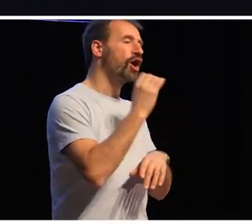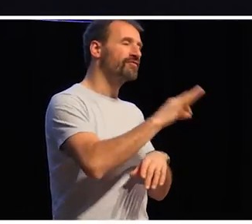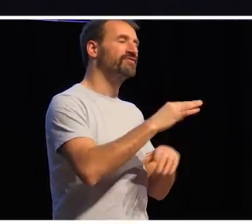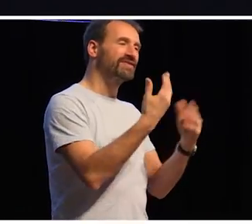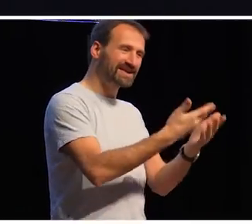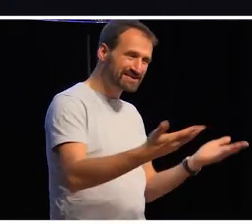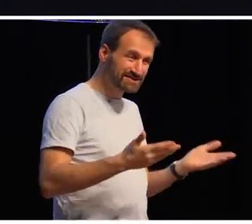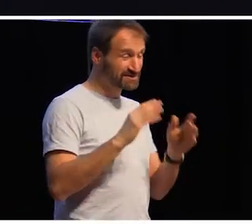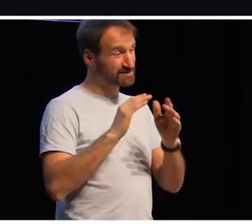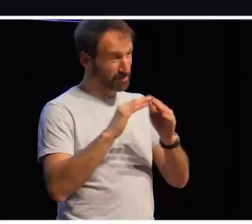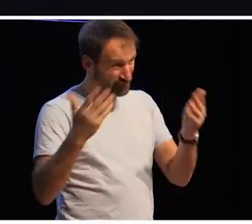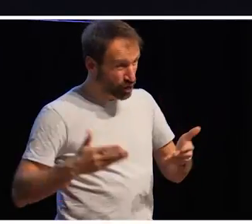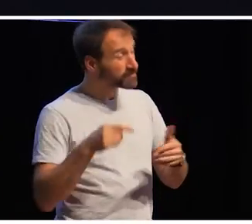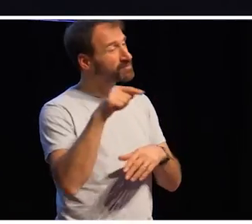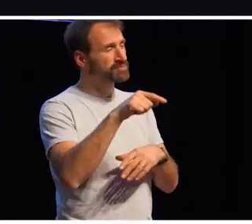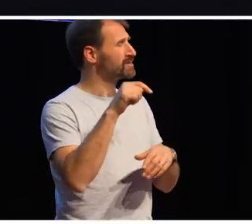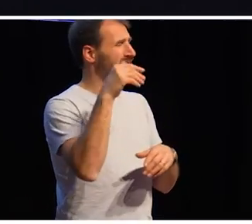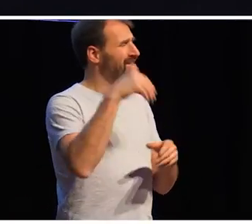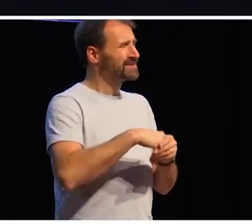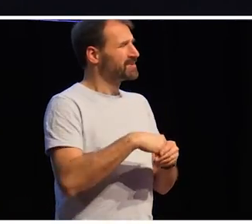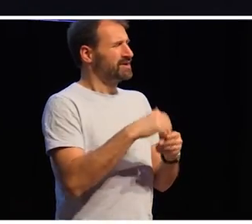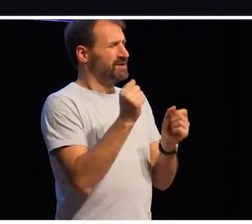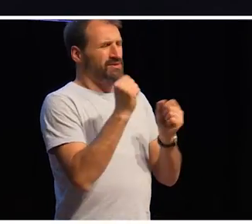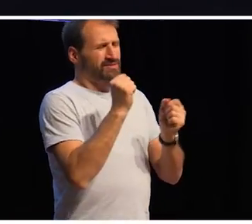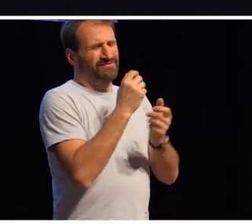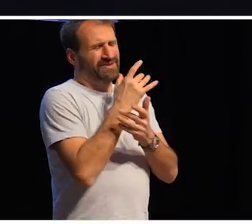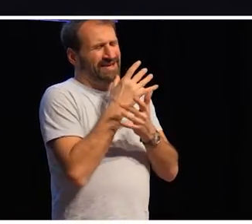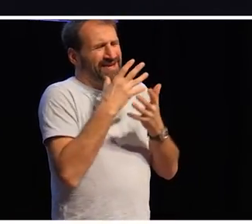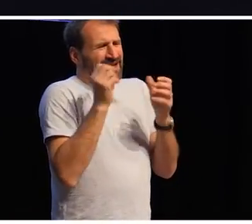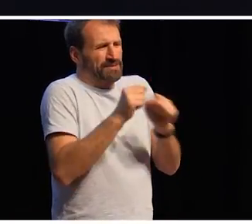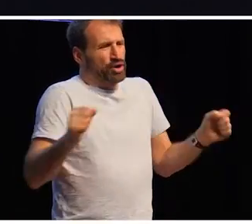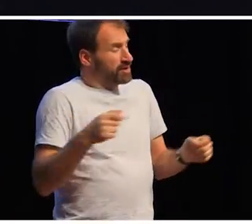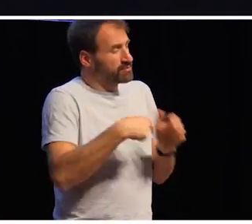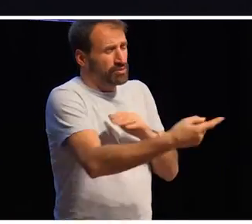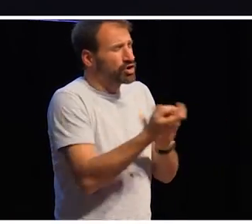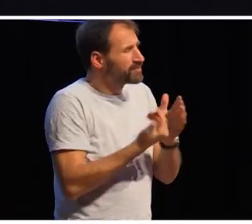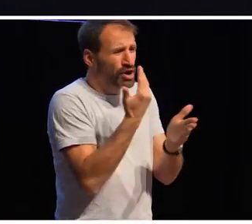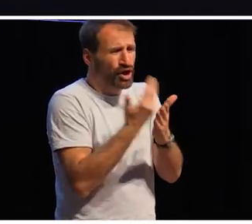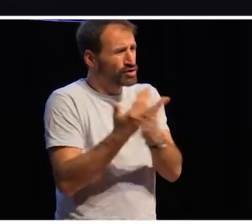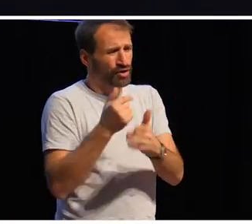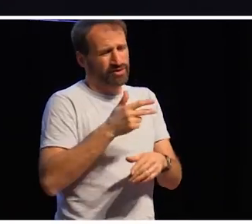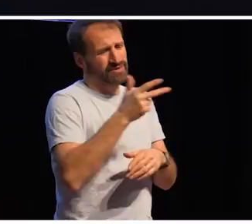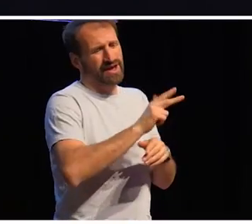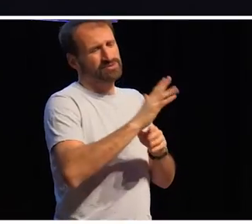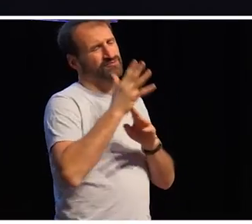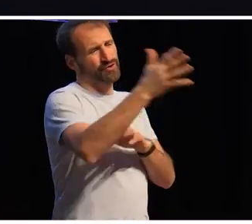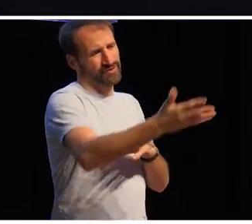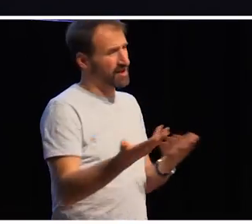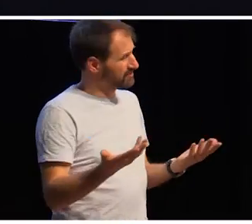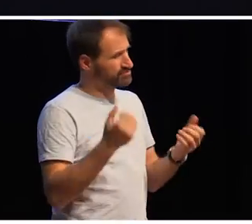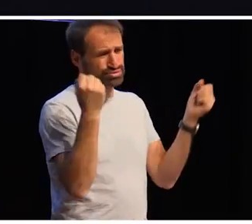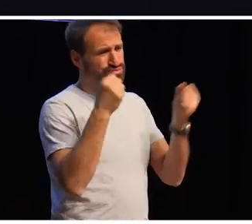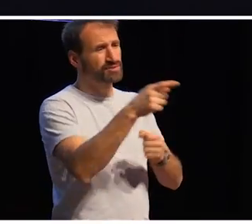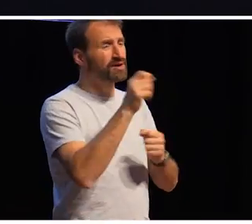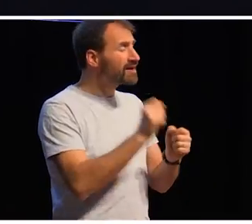get involved in it in the coming 5 to 10 years' time. You'll be at the receiving end of collecting the sensor data, visualizing